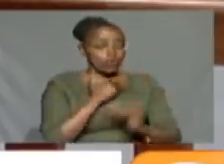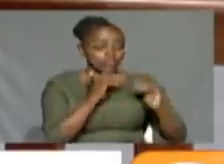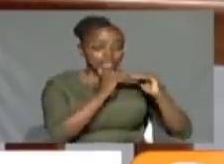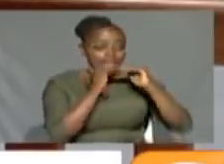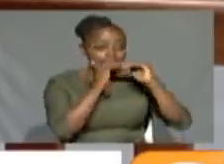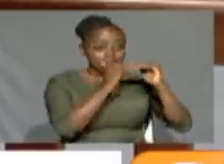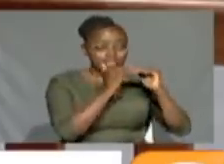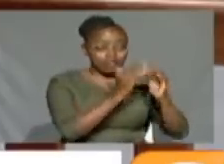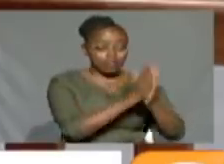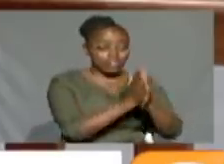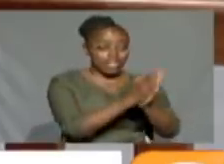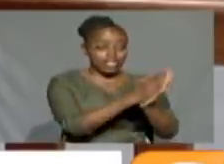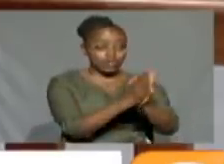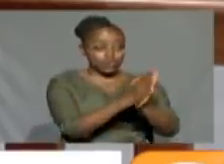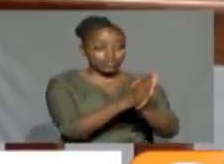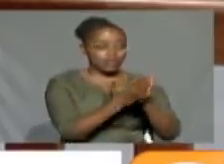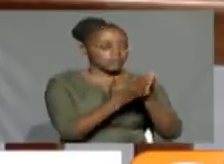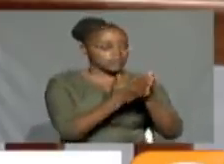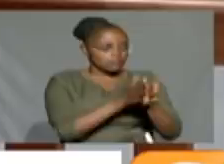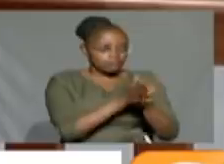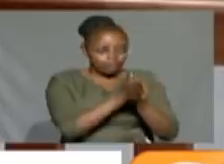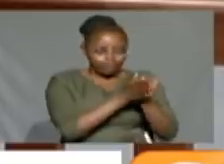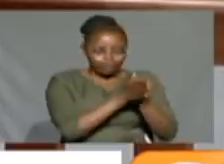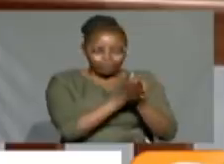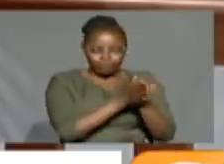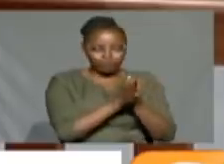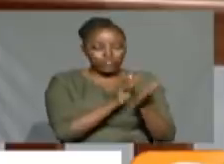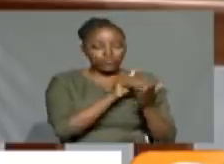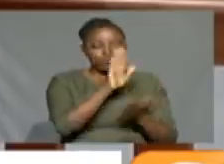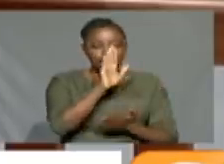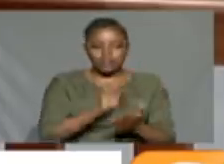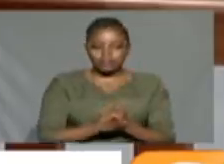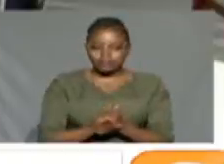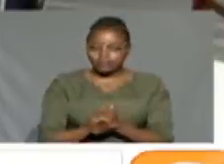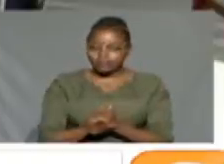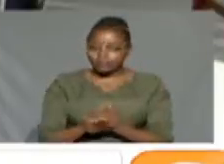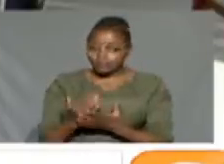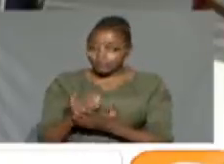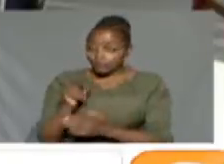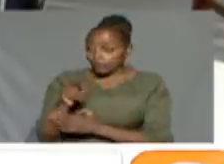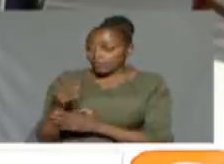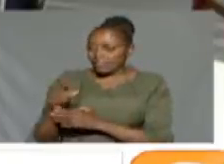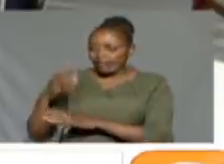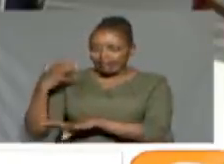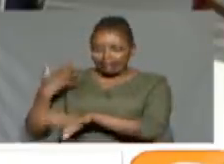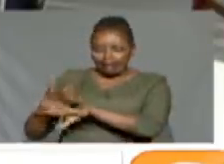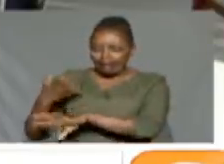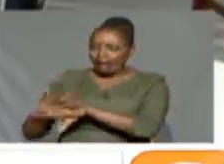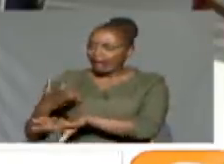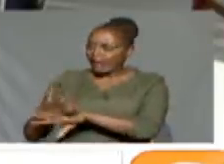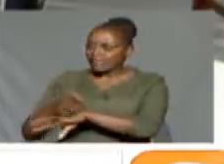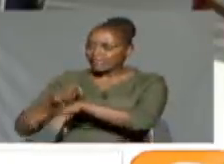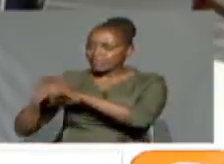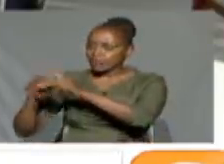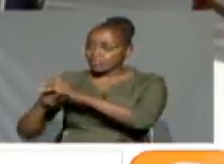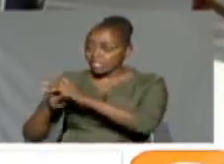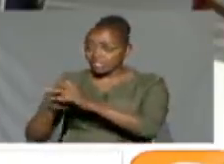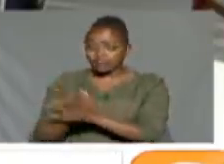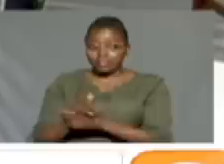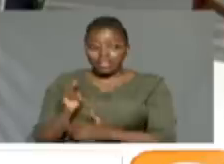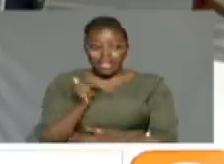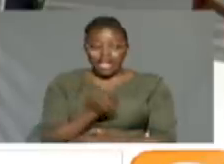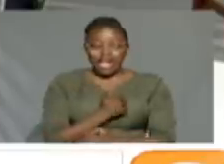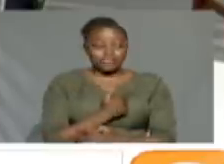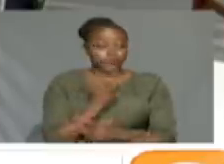more of a story of determination and passion. But let's face it, Daktari, it must have been tough in the beginning. Certainly, we were technically